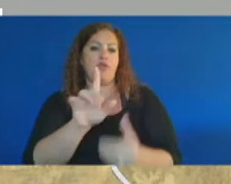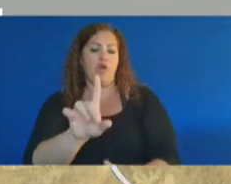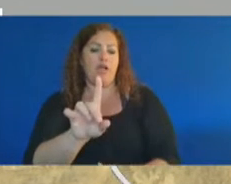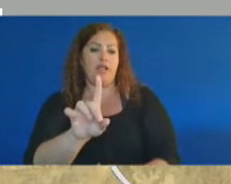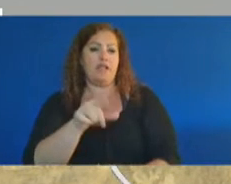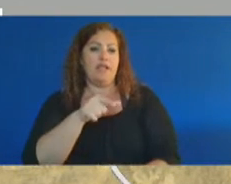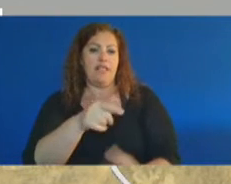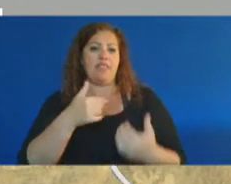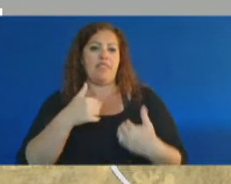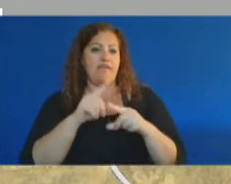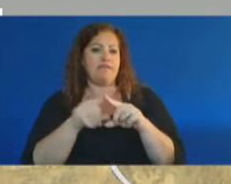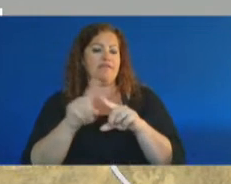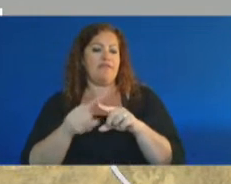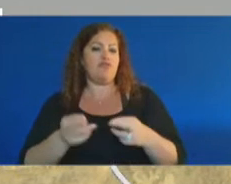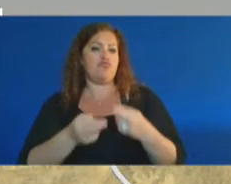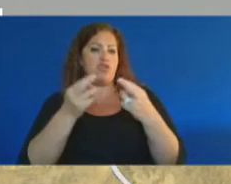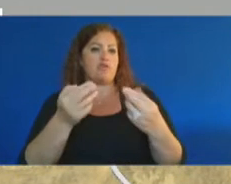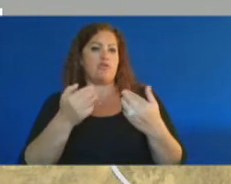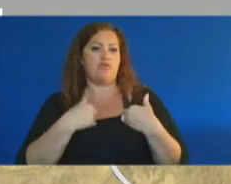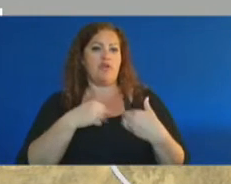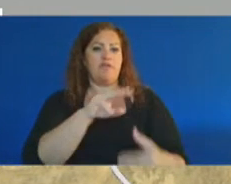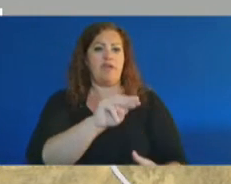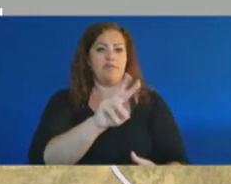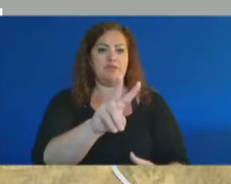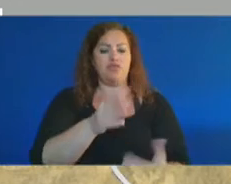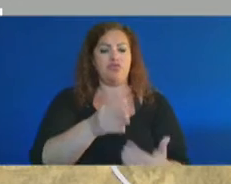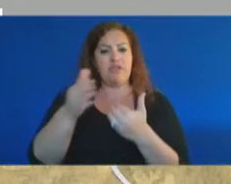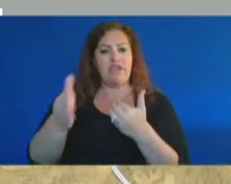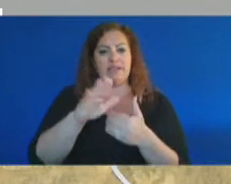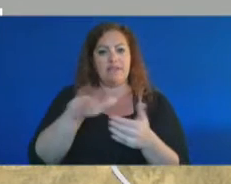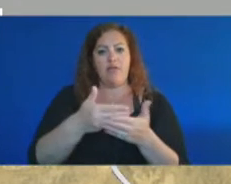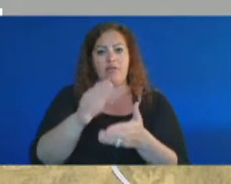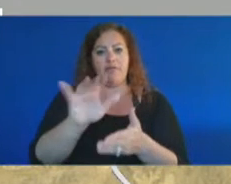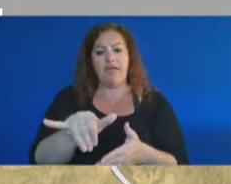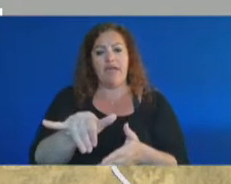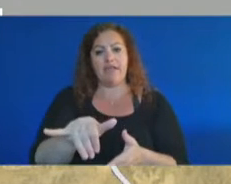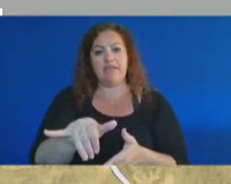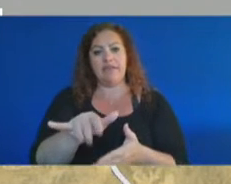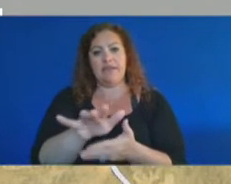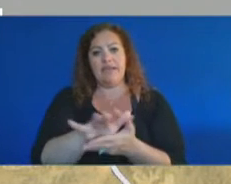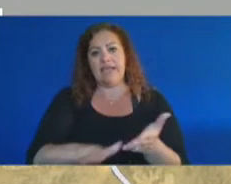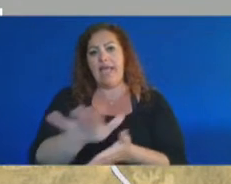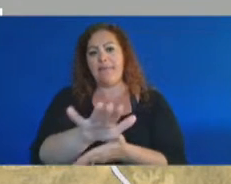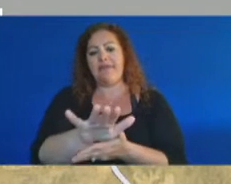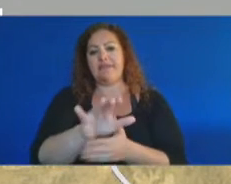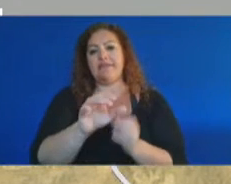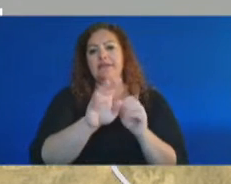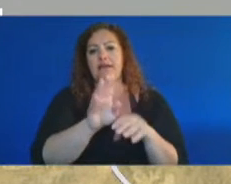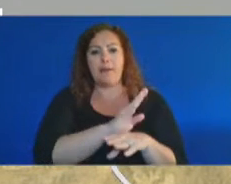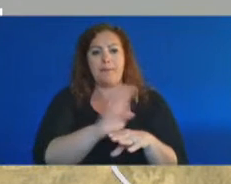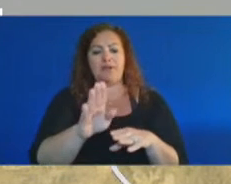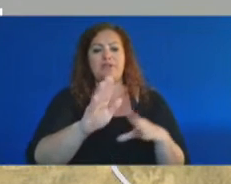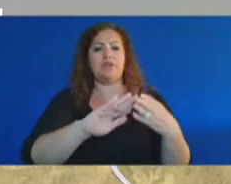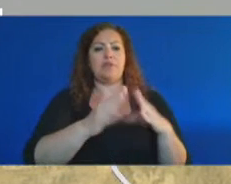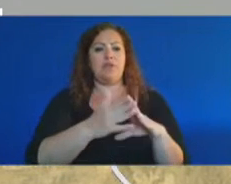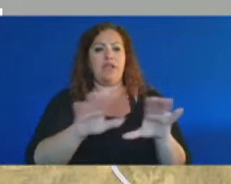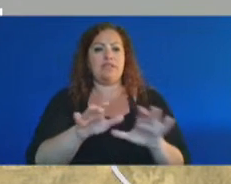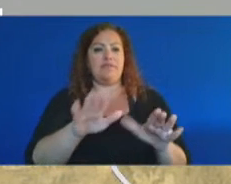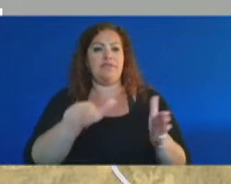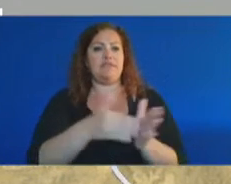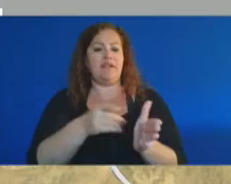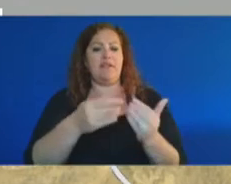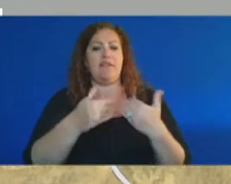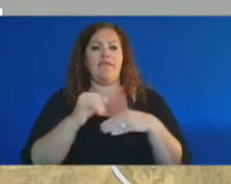recommendations in the area we got some N2 just adjacent to all of this campus uh commercial Community Activity Center there's some industrial